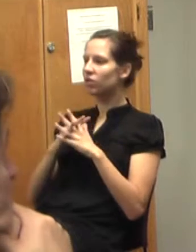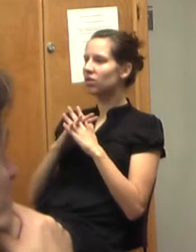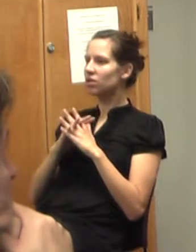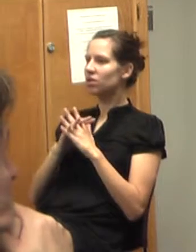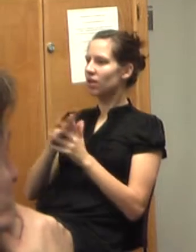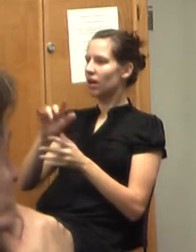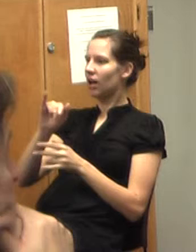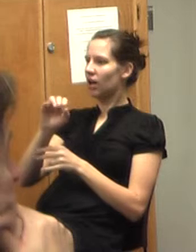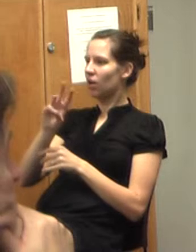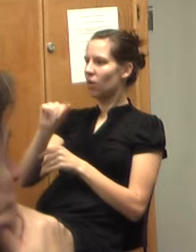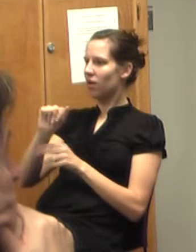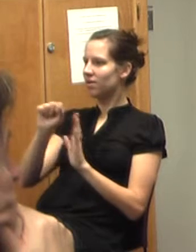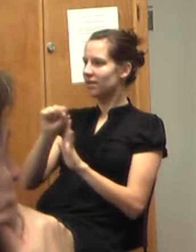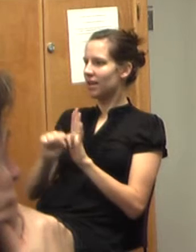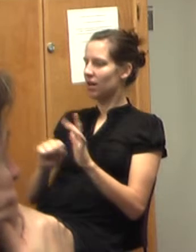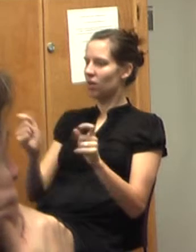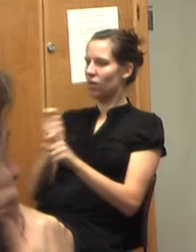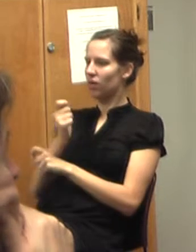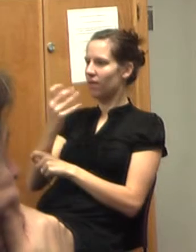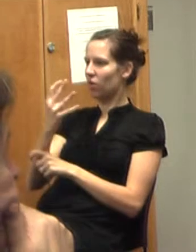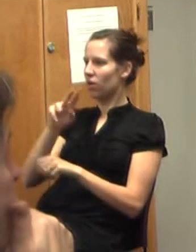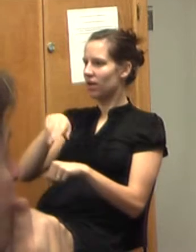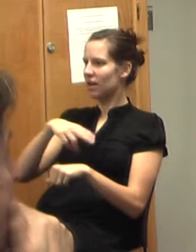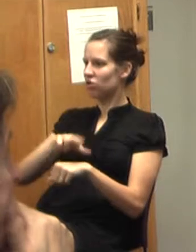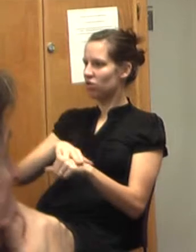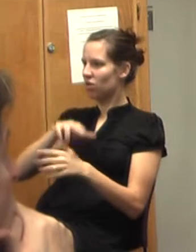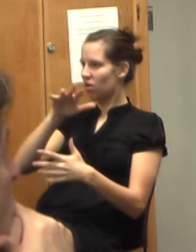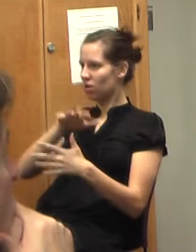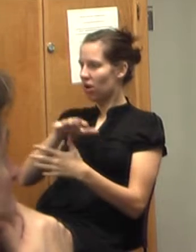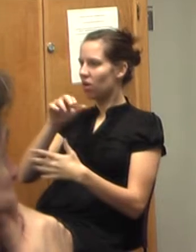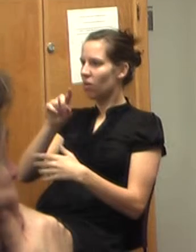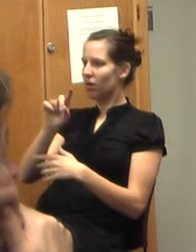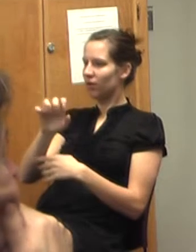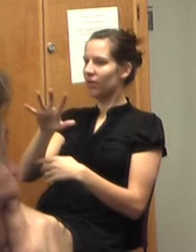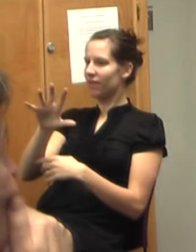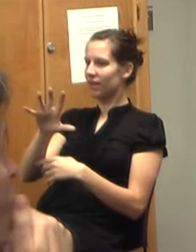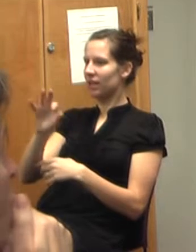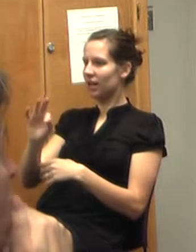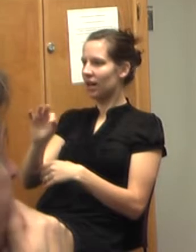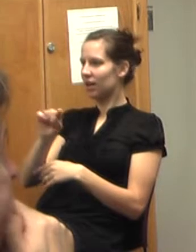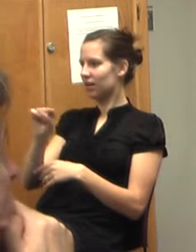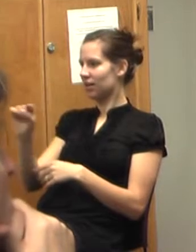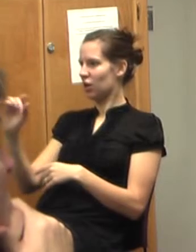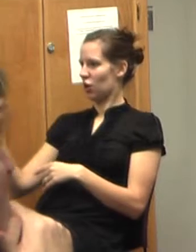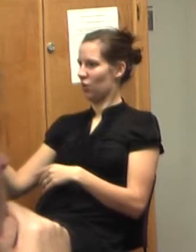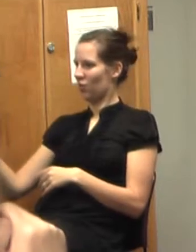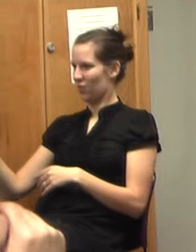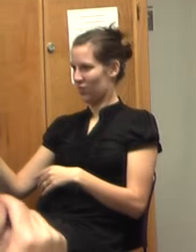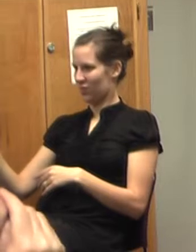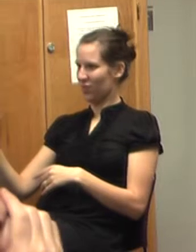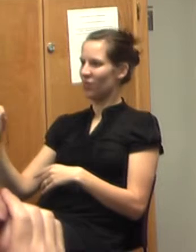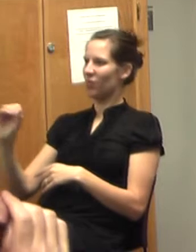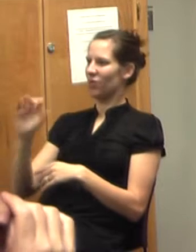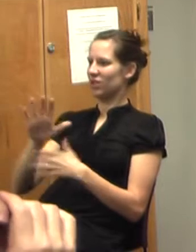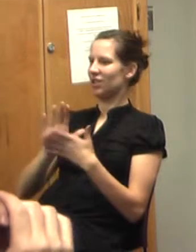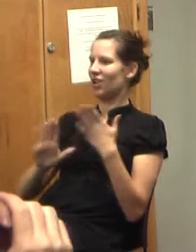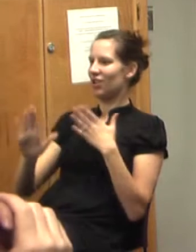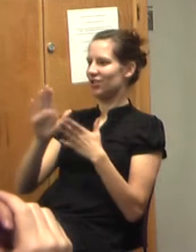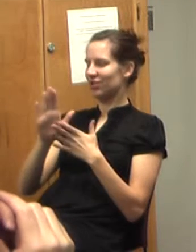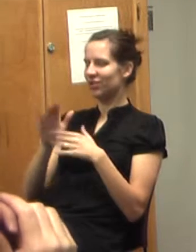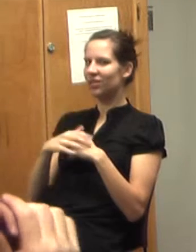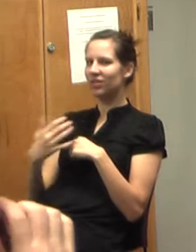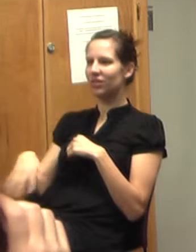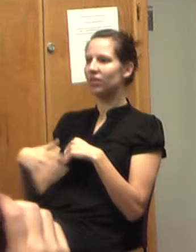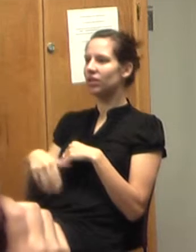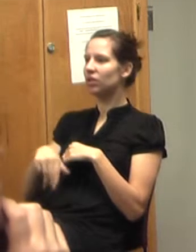Iowa State, winning 4 national titles, going an astounding 159-0 during his college career. He was